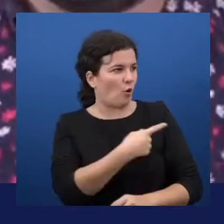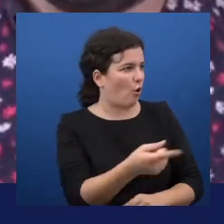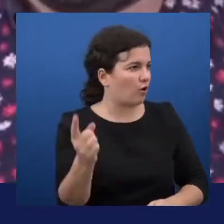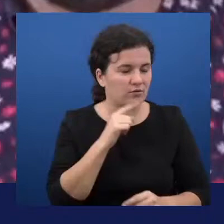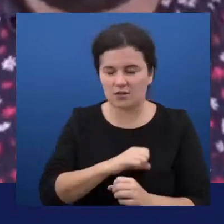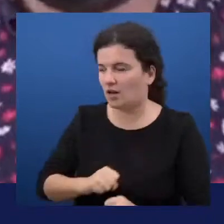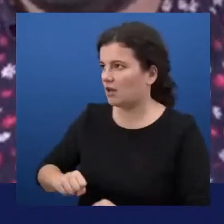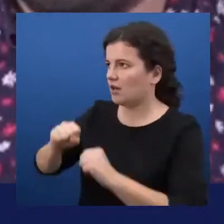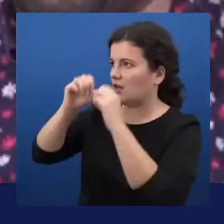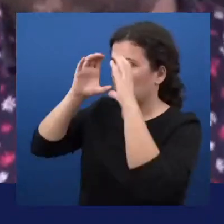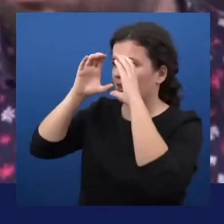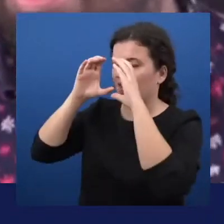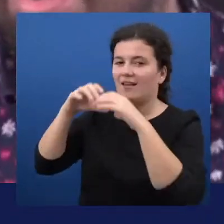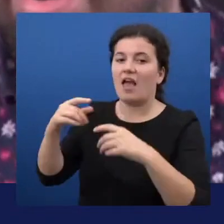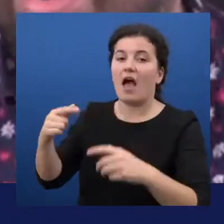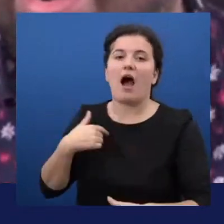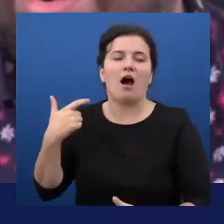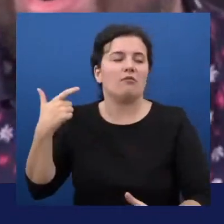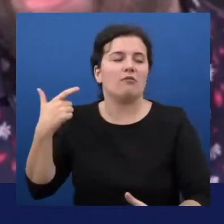Find it, I laughed for years.